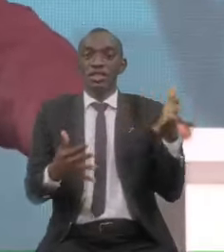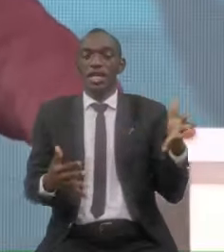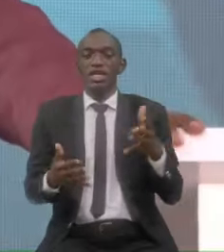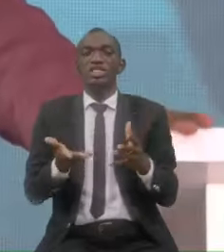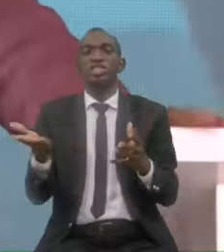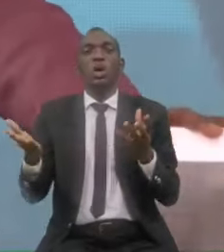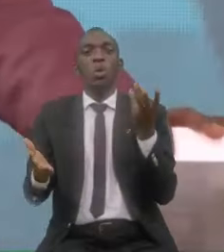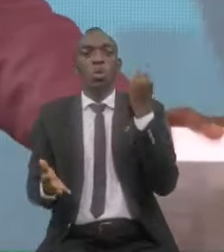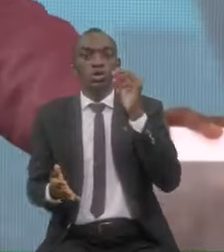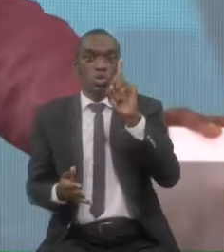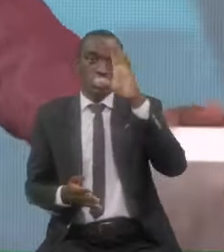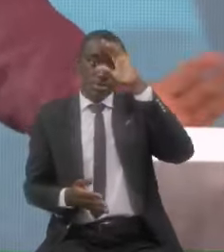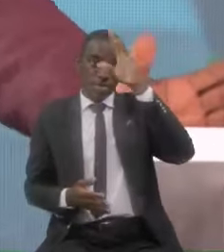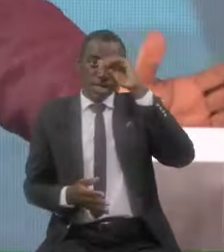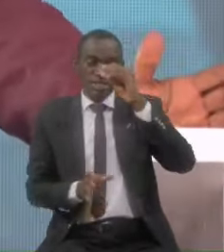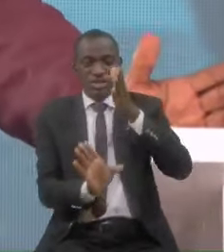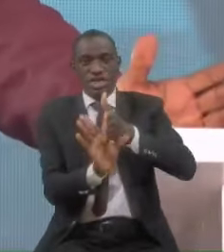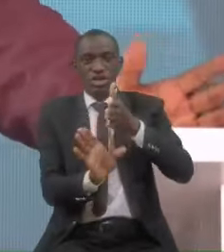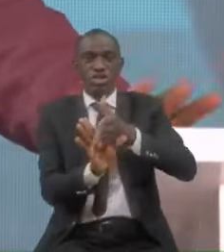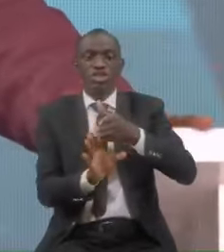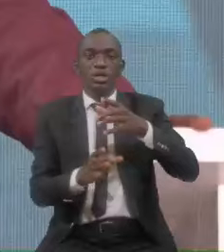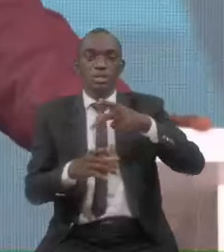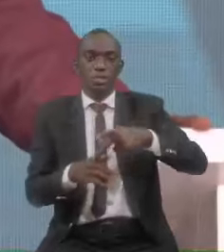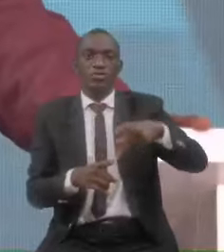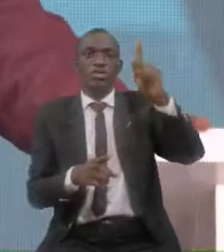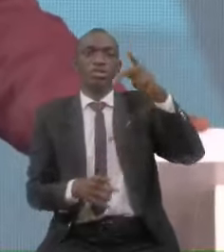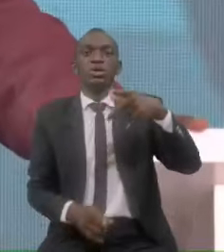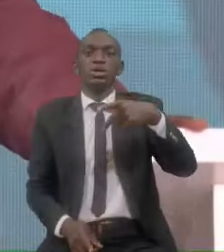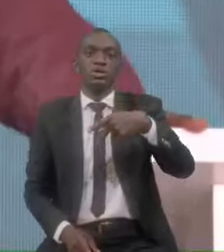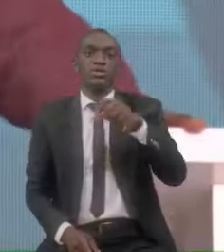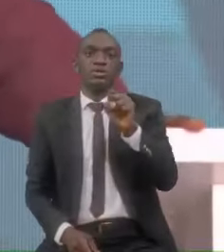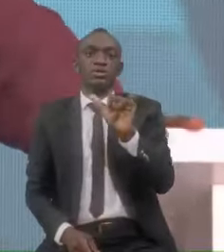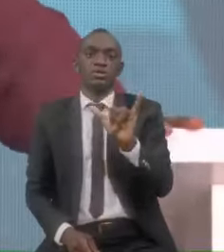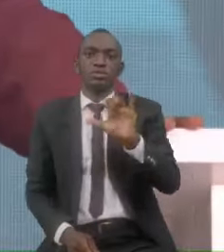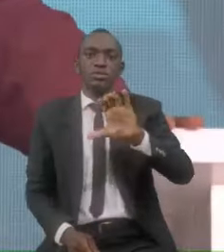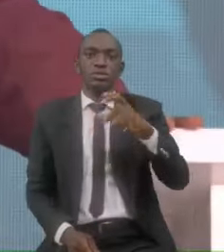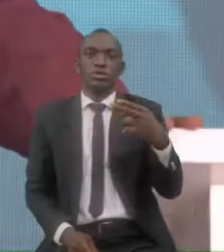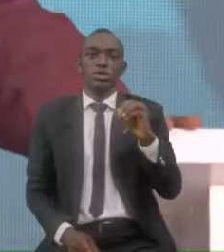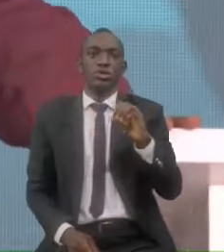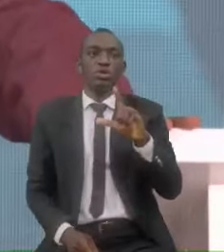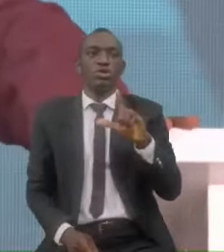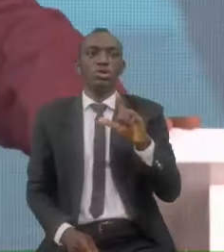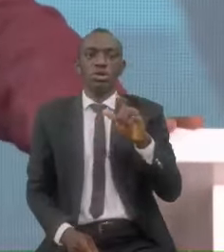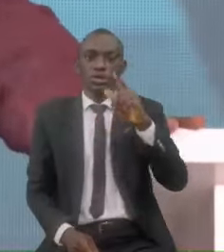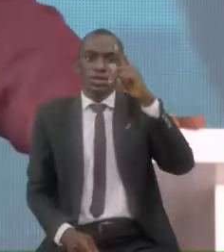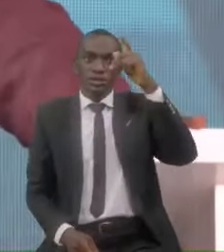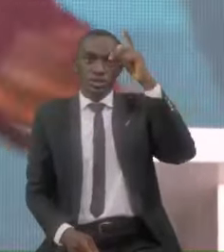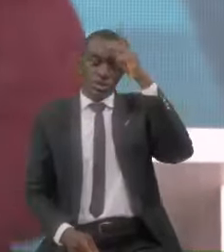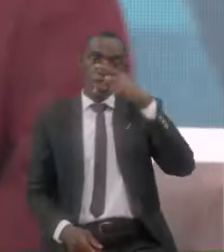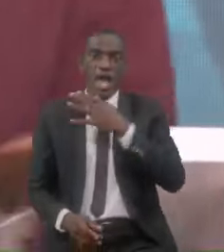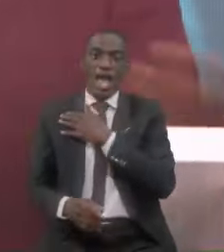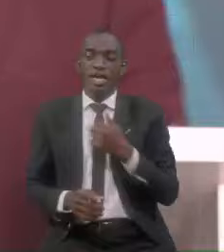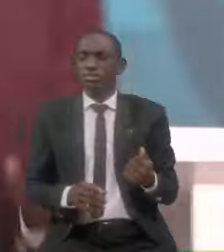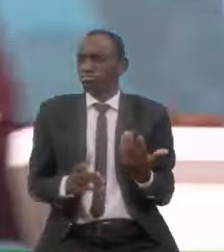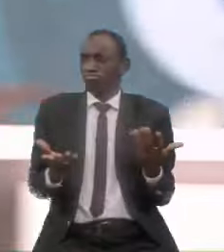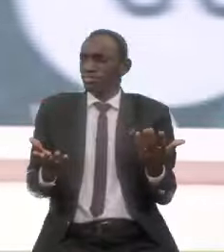psychology professor. I didn't study psychology. I only did a little bit. I did, mathematics, and